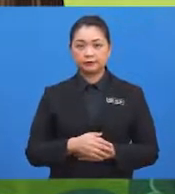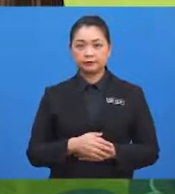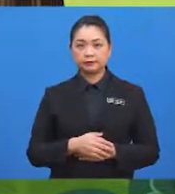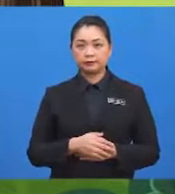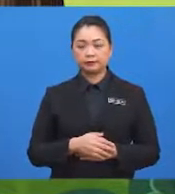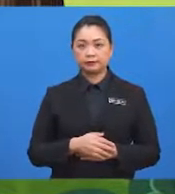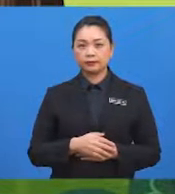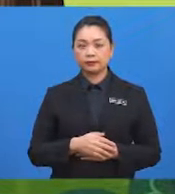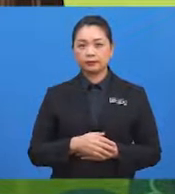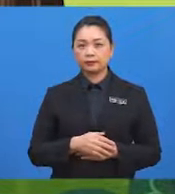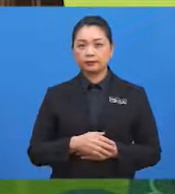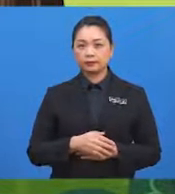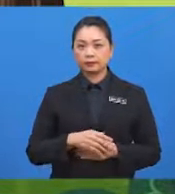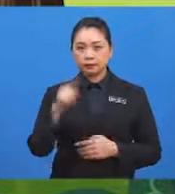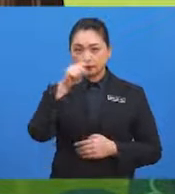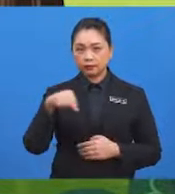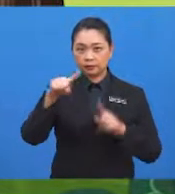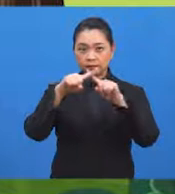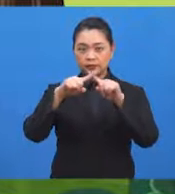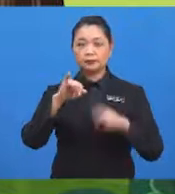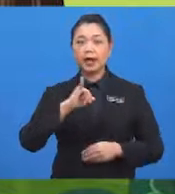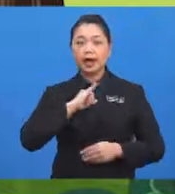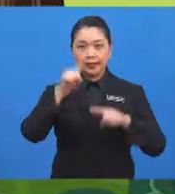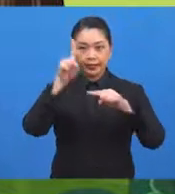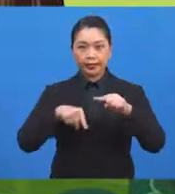I can't swim.